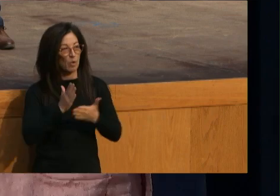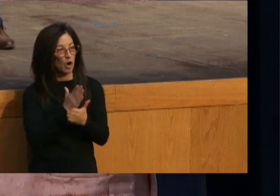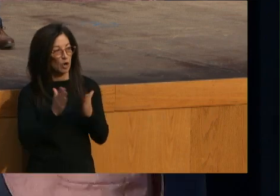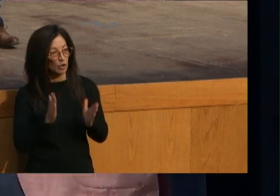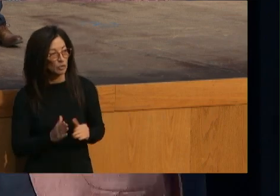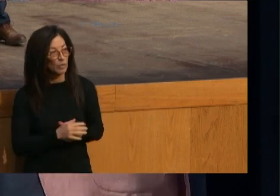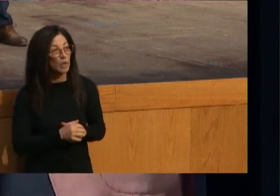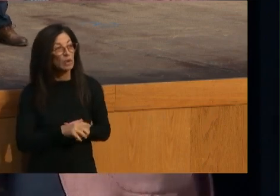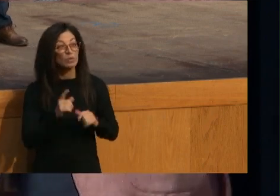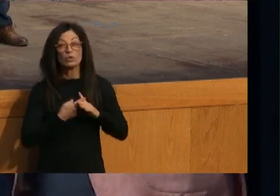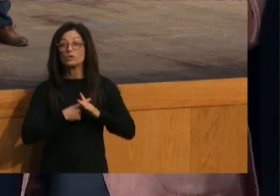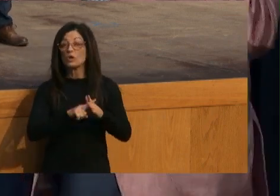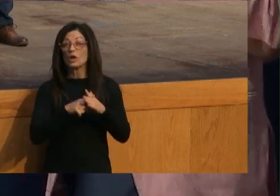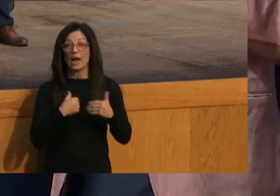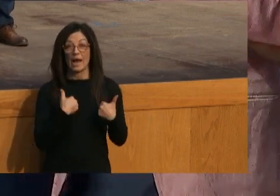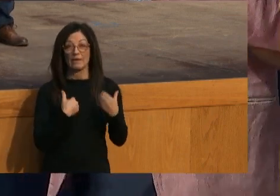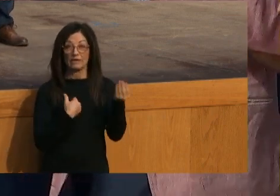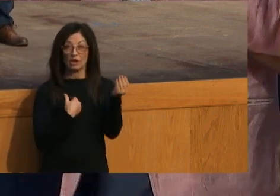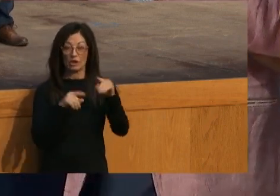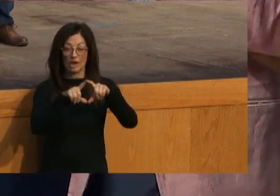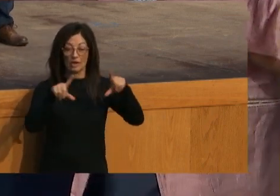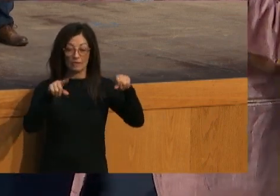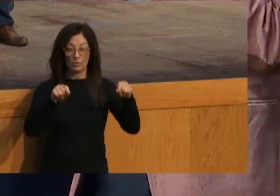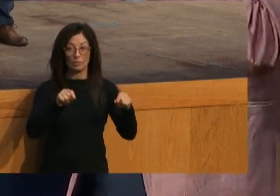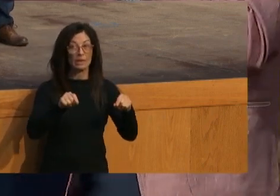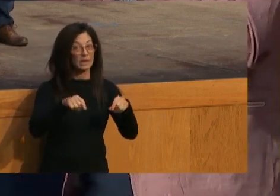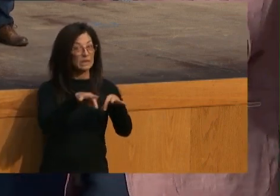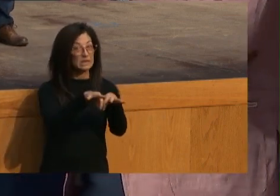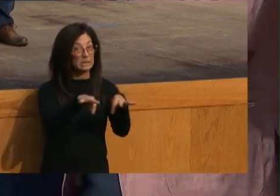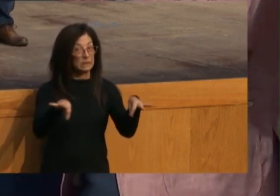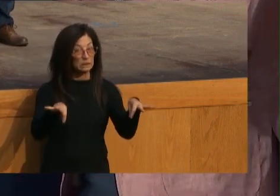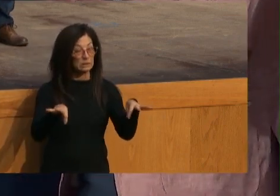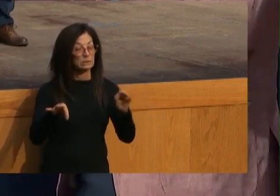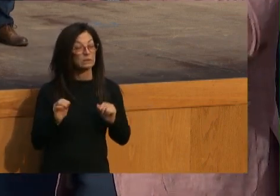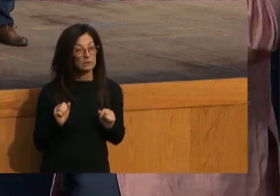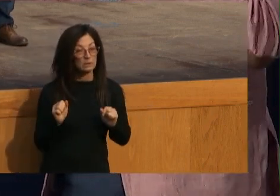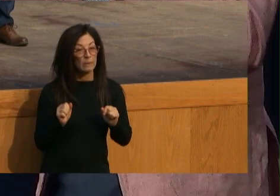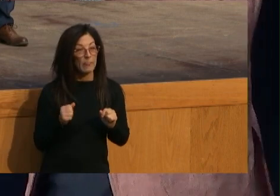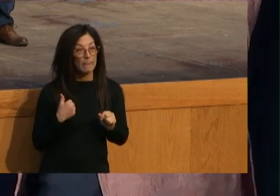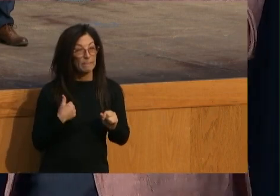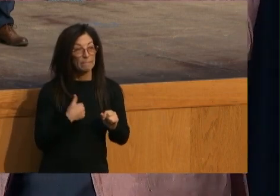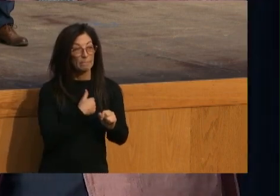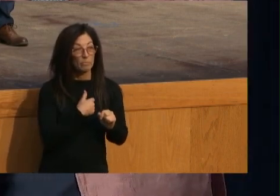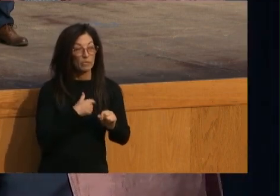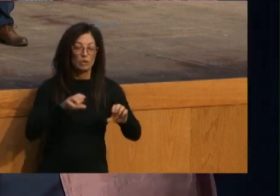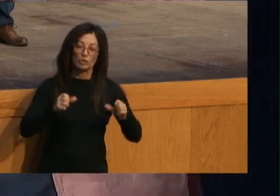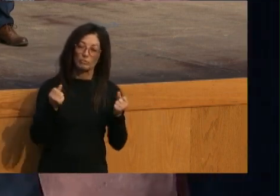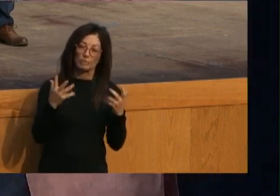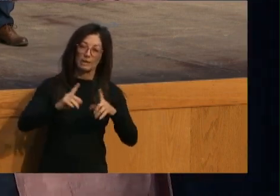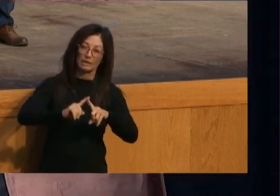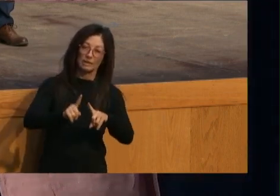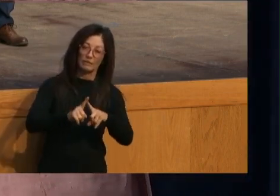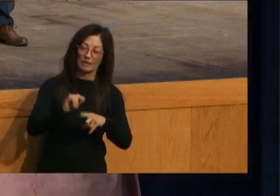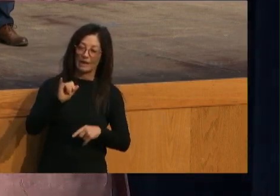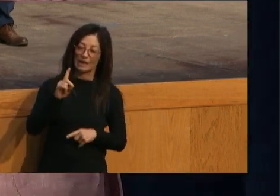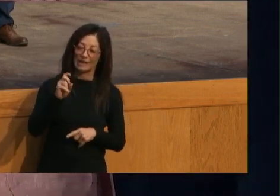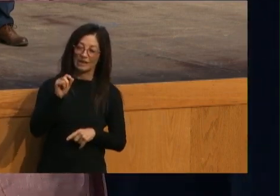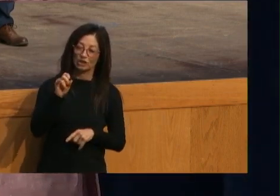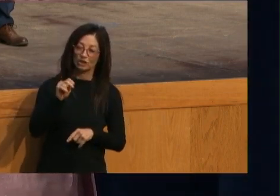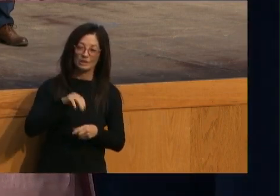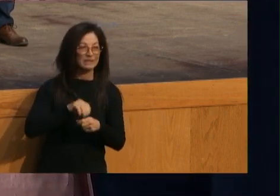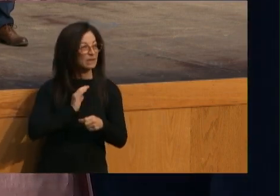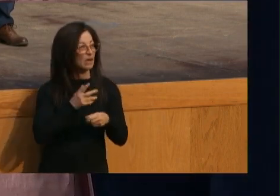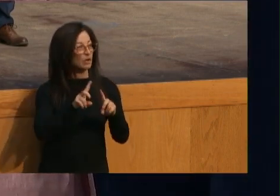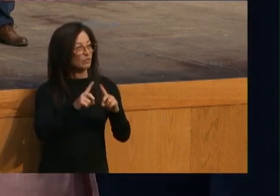in my hand an envelope sealed, and we do a lot of different ideation in our division,